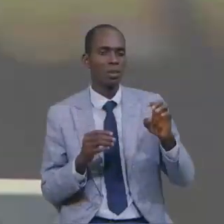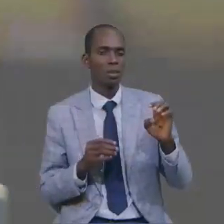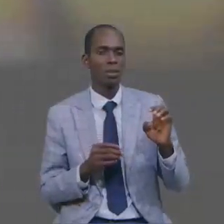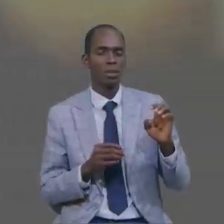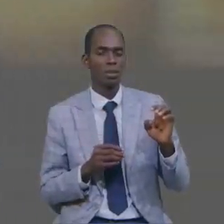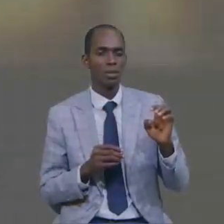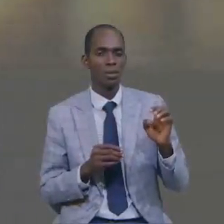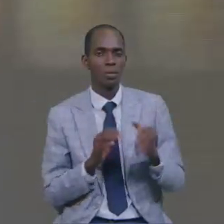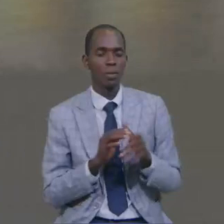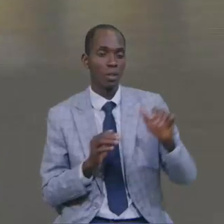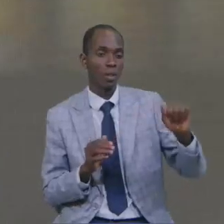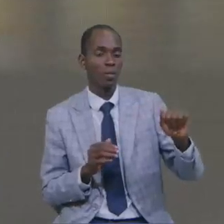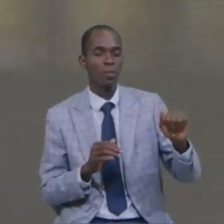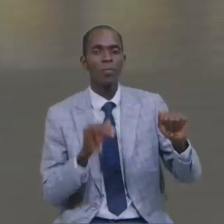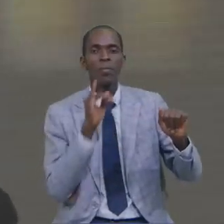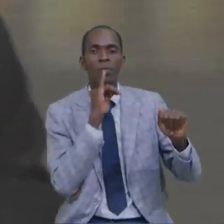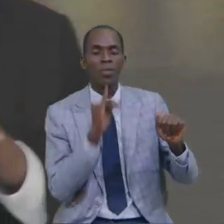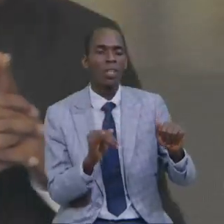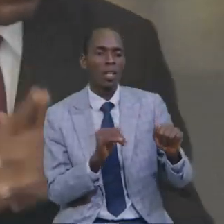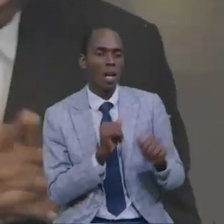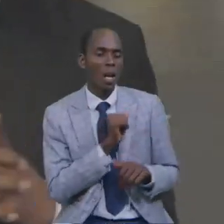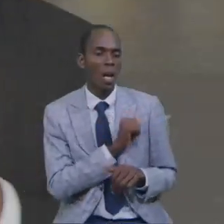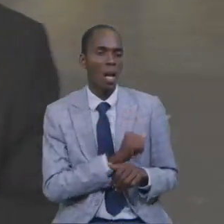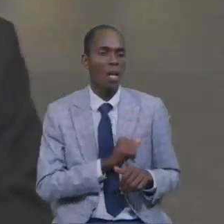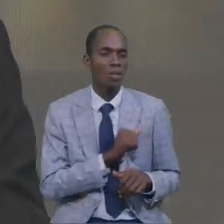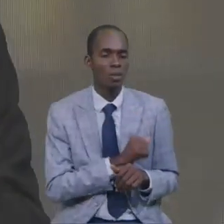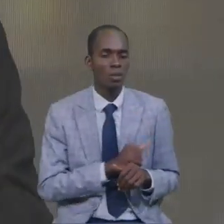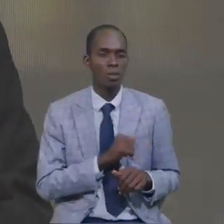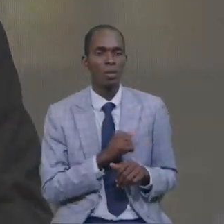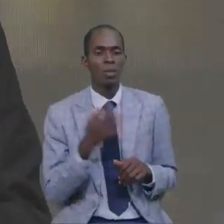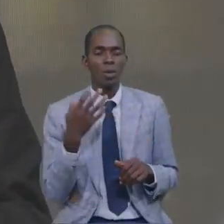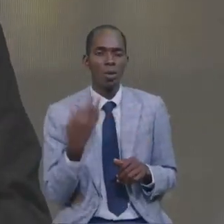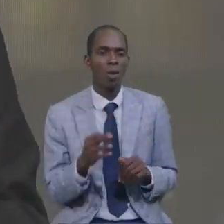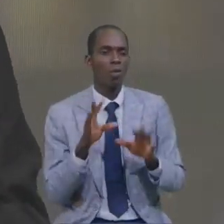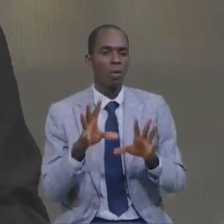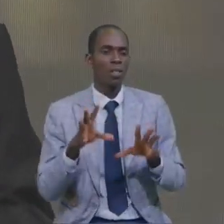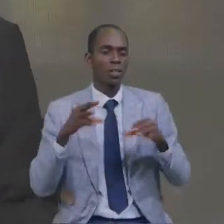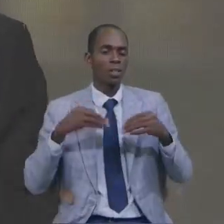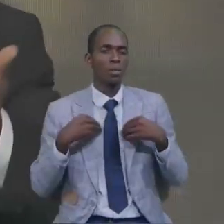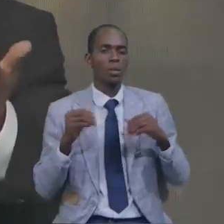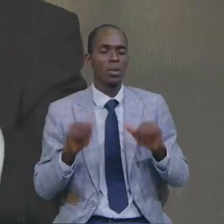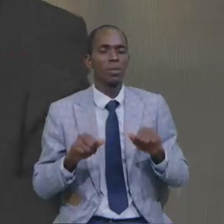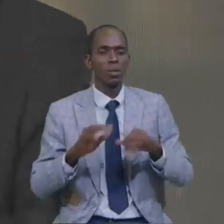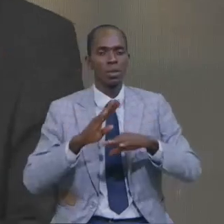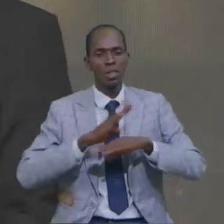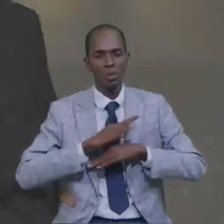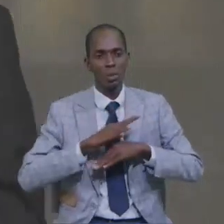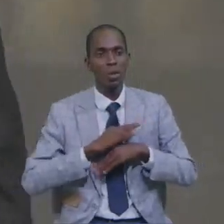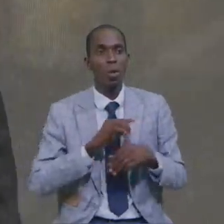we're sanctified, it gives us the attitude of contentment.